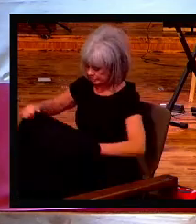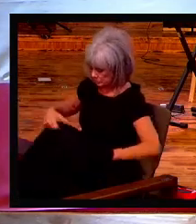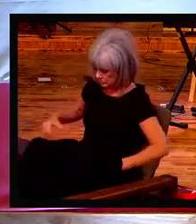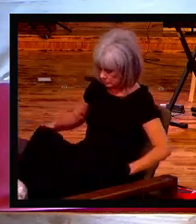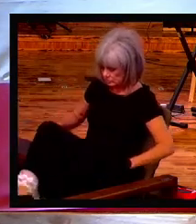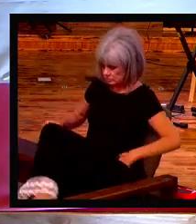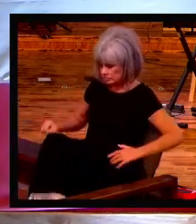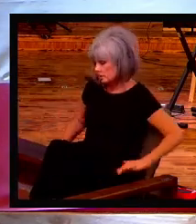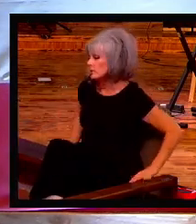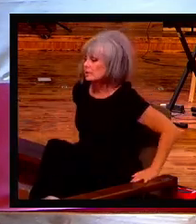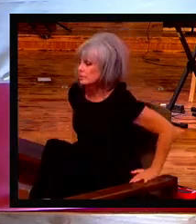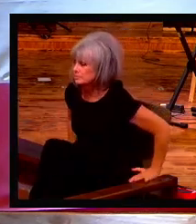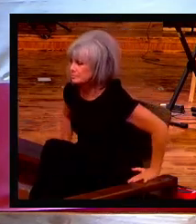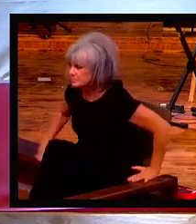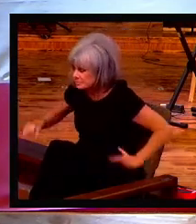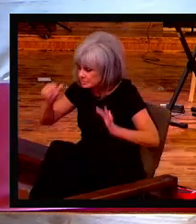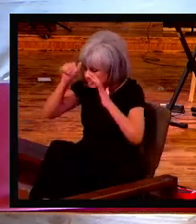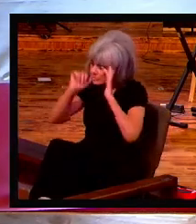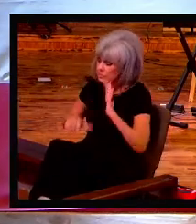out.